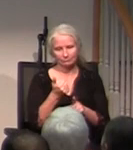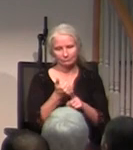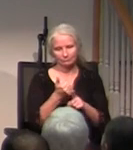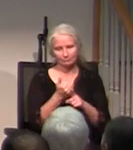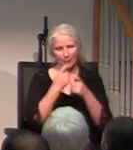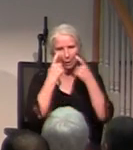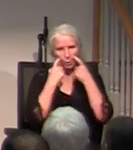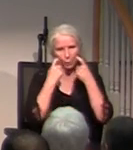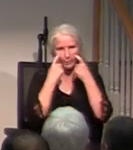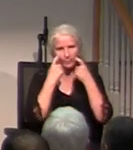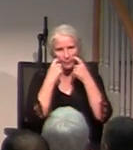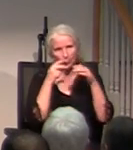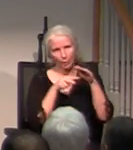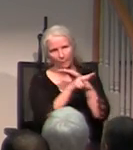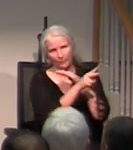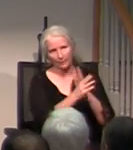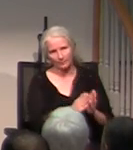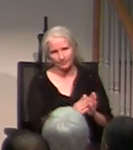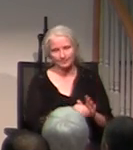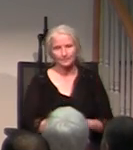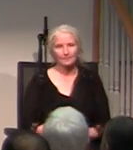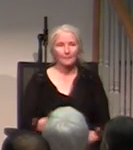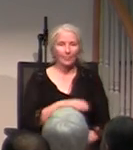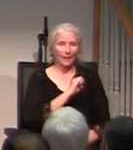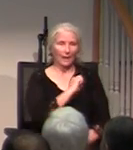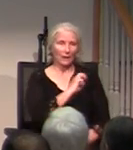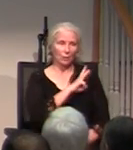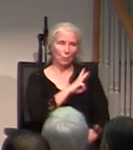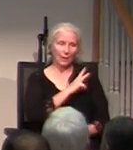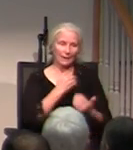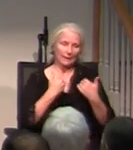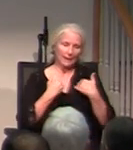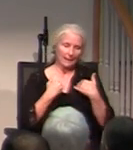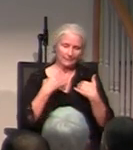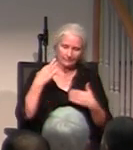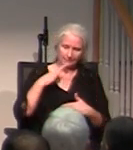Ellen White was in a, yes, a privileged position, but a painful